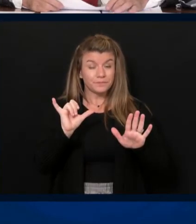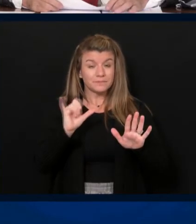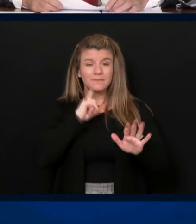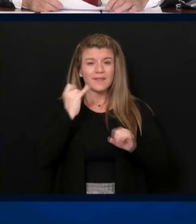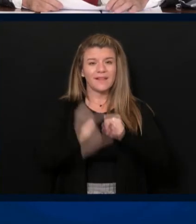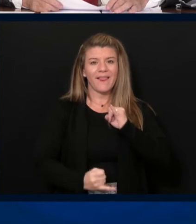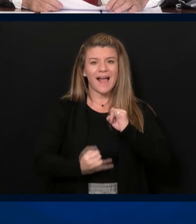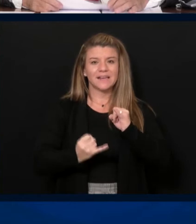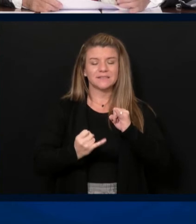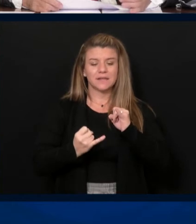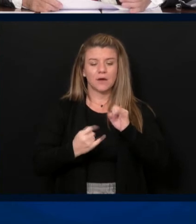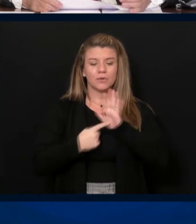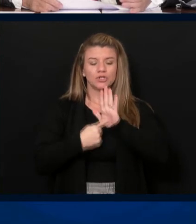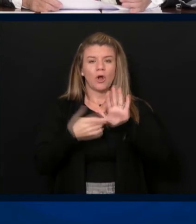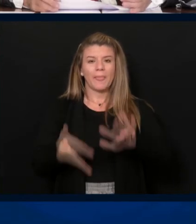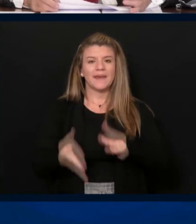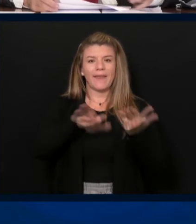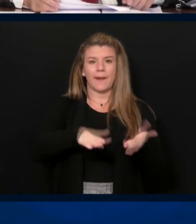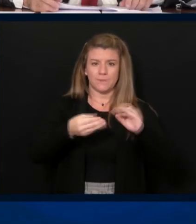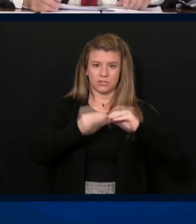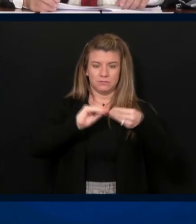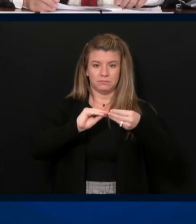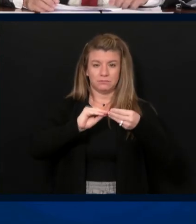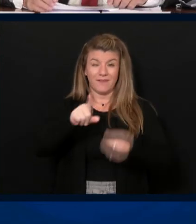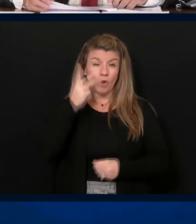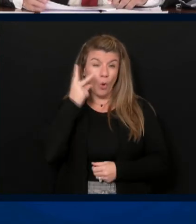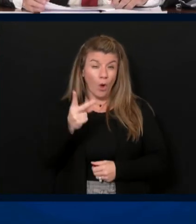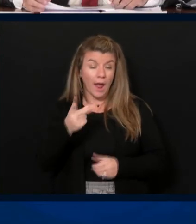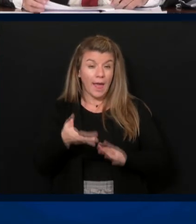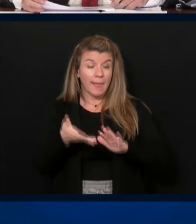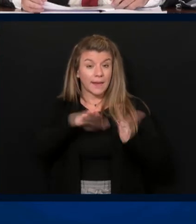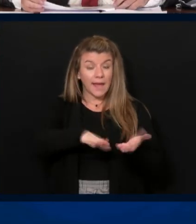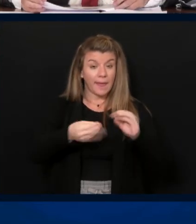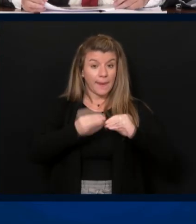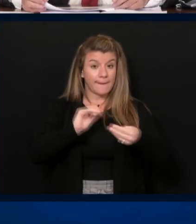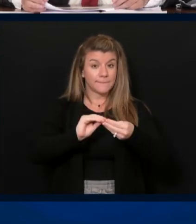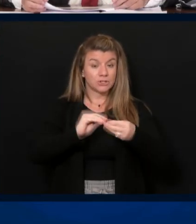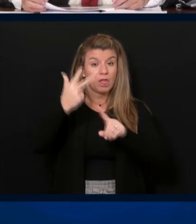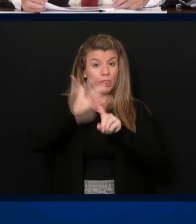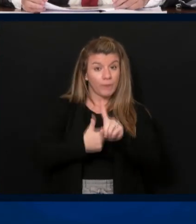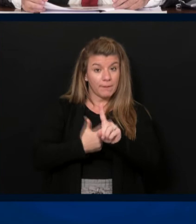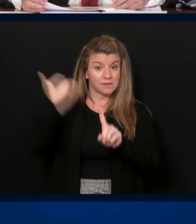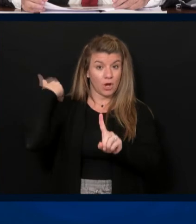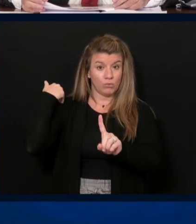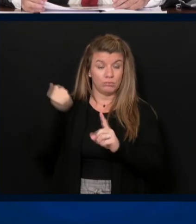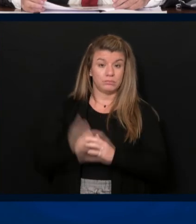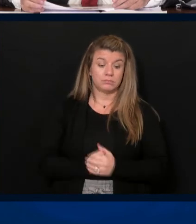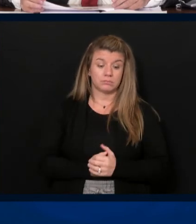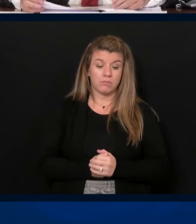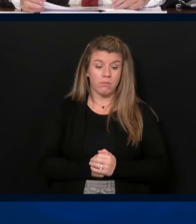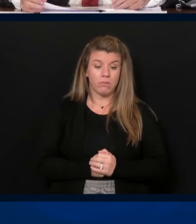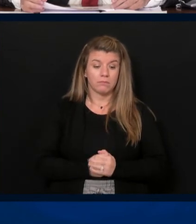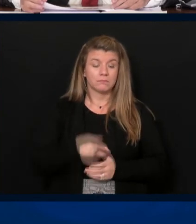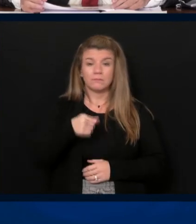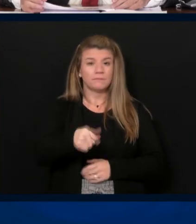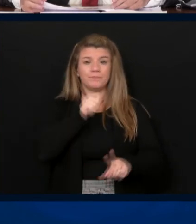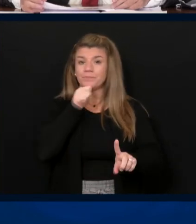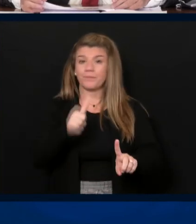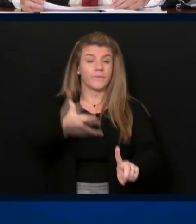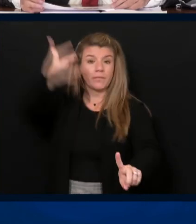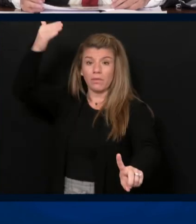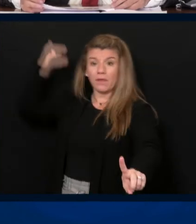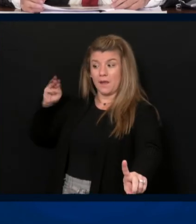toll. If you'll look at our death toll 3 months ago, and this isn't way back in March, this